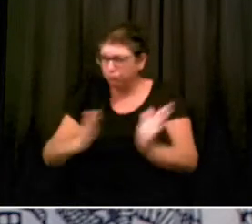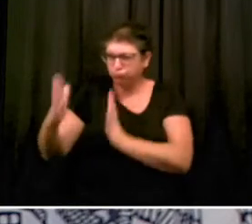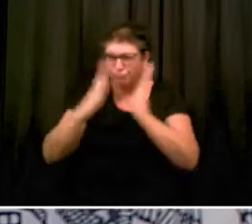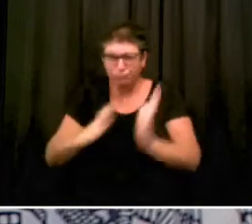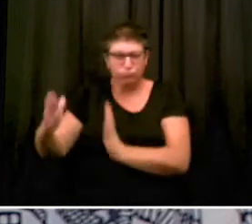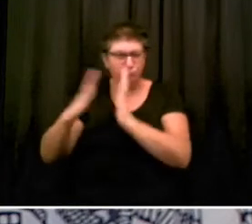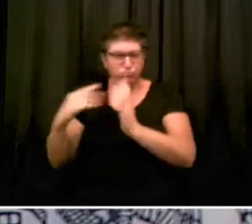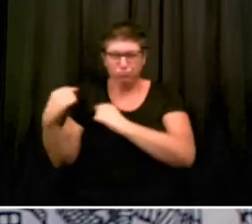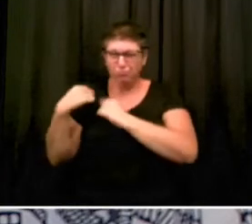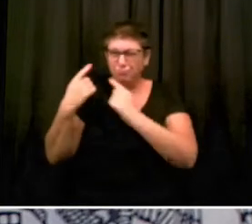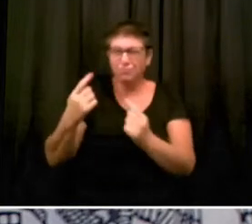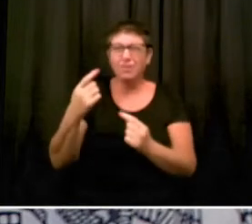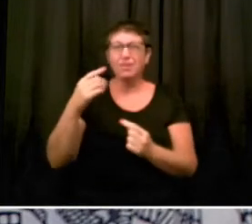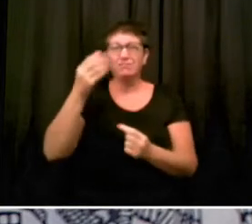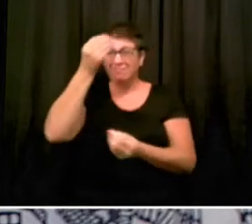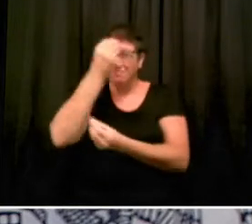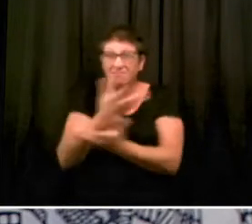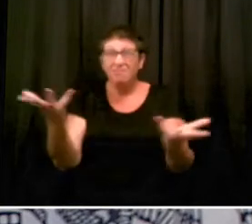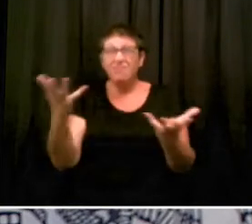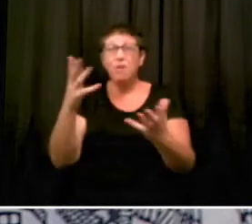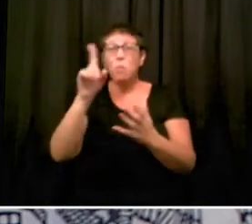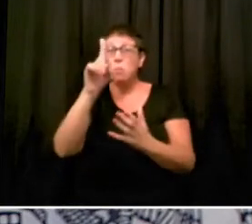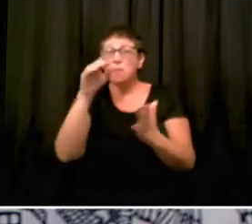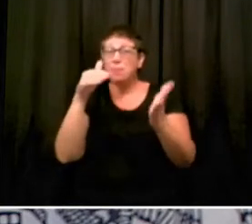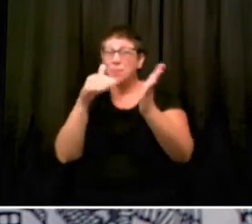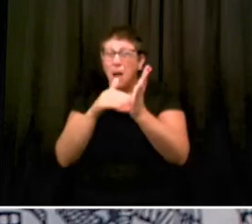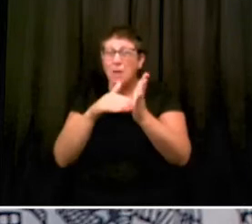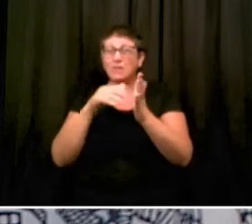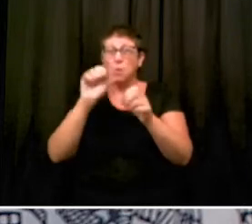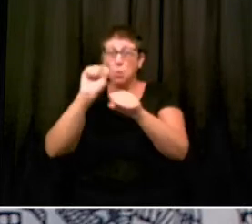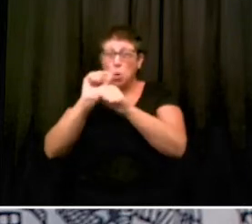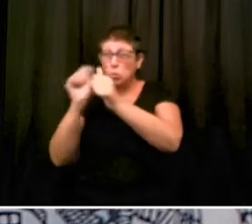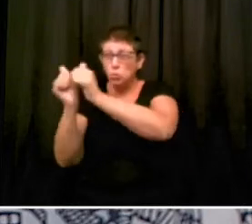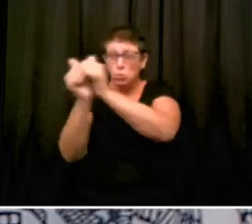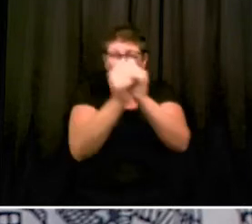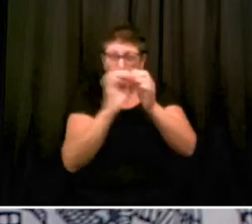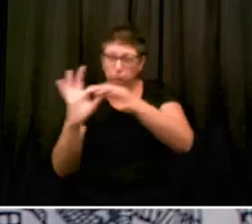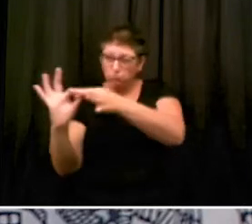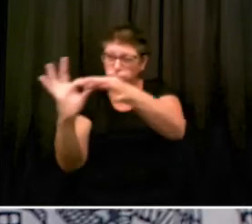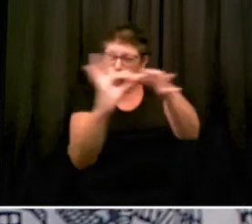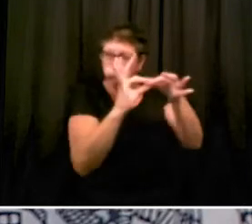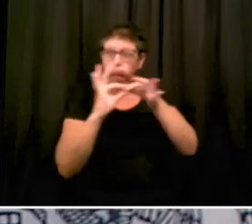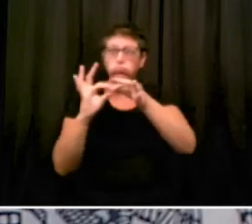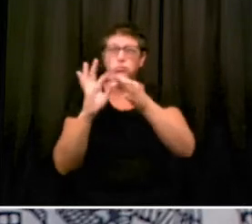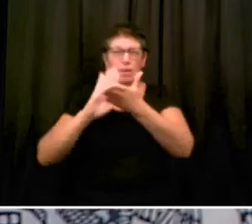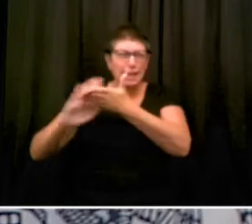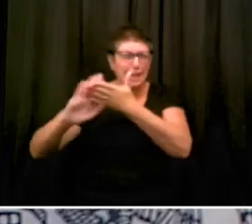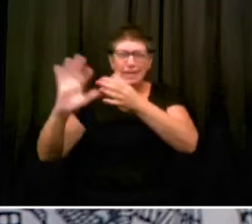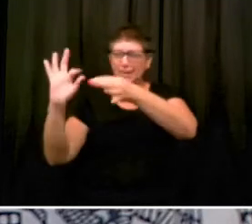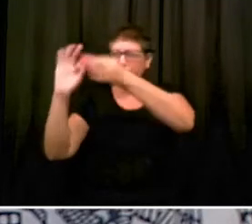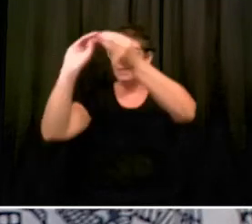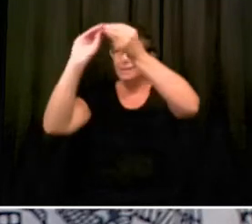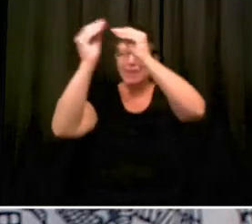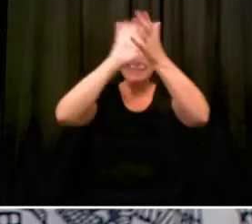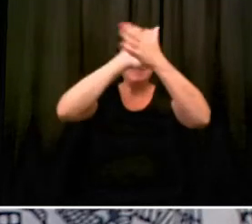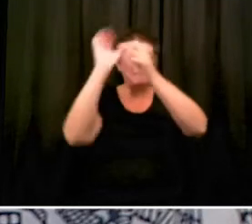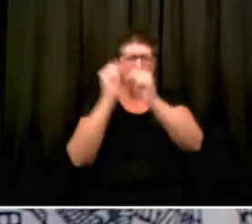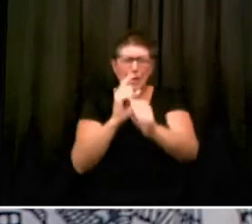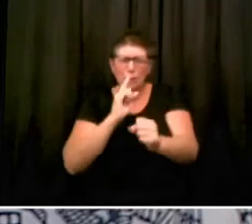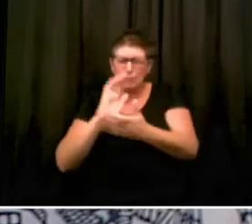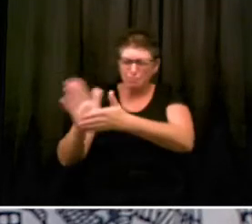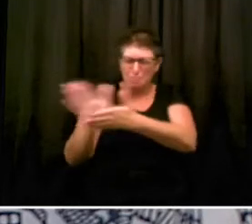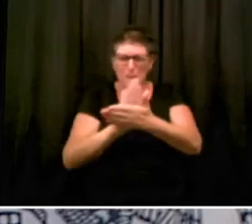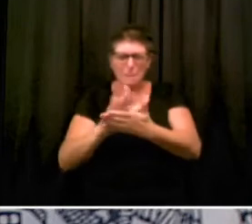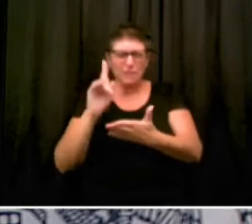working together to get our schools ready. June, July, August, now as we get ready for September. So